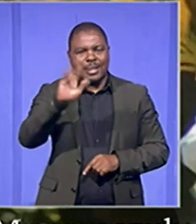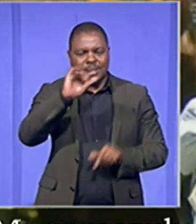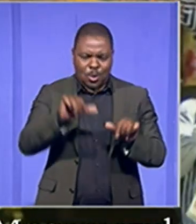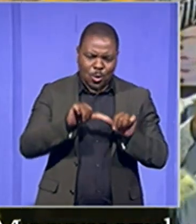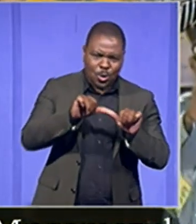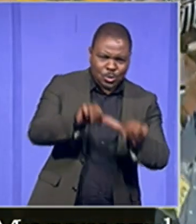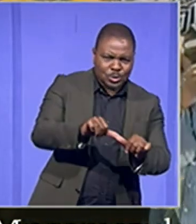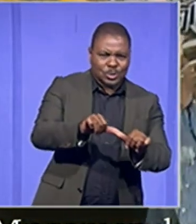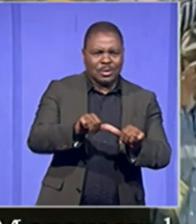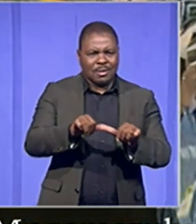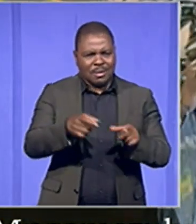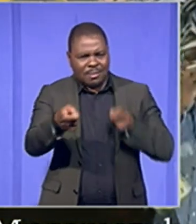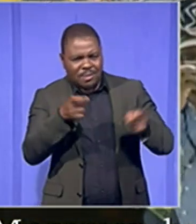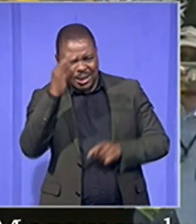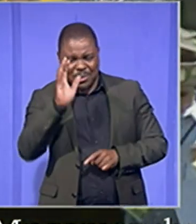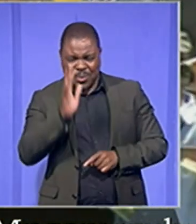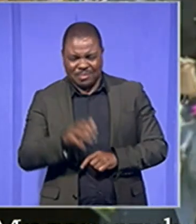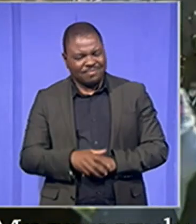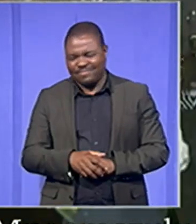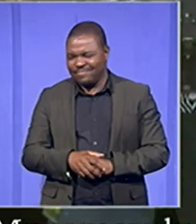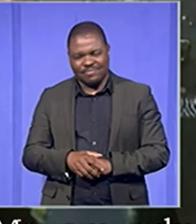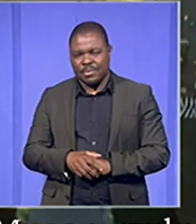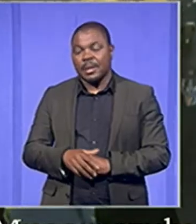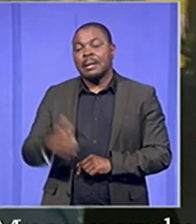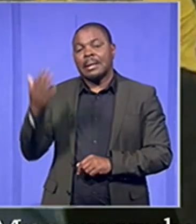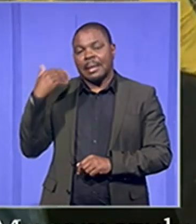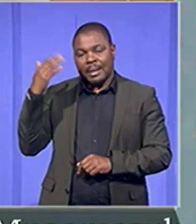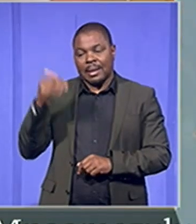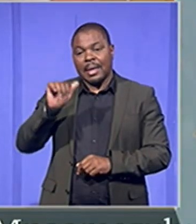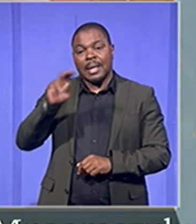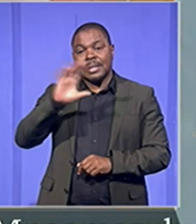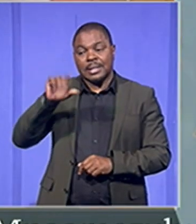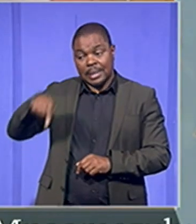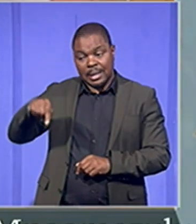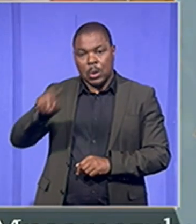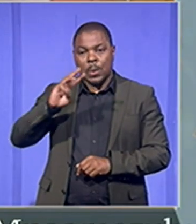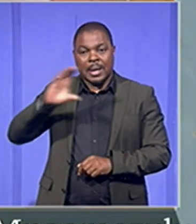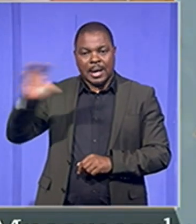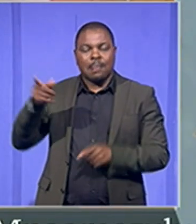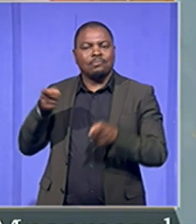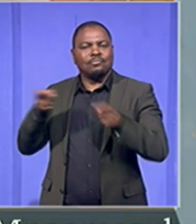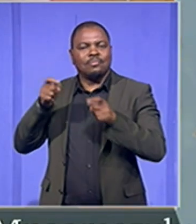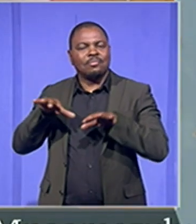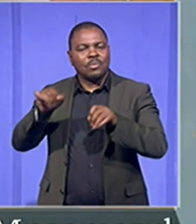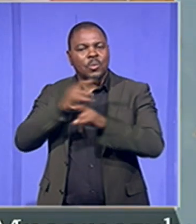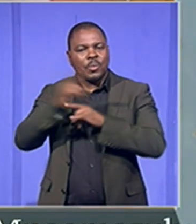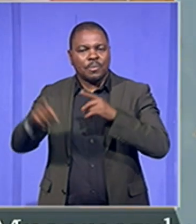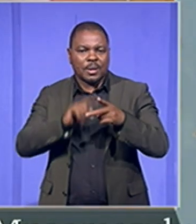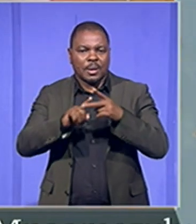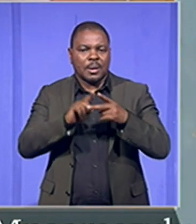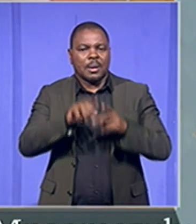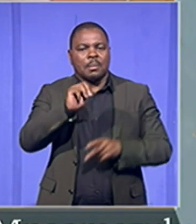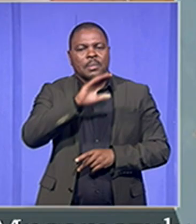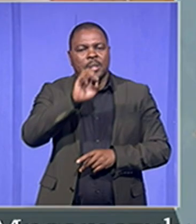me, misplaced. The ANC was once in control of the Western Cape. Relations between Mcebisi Skwatsha and